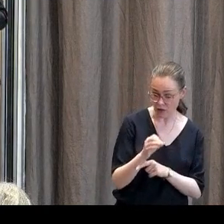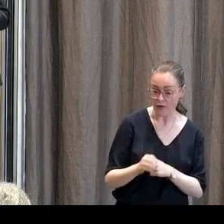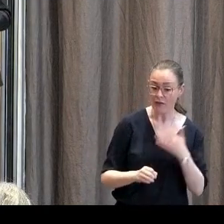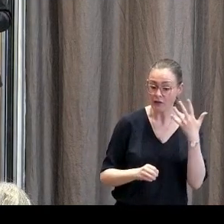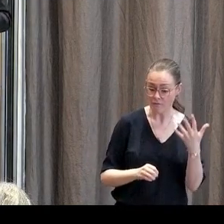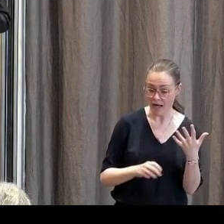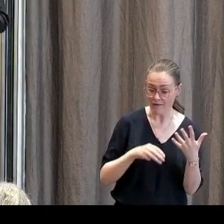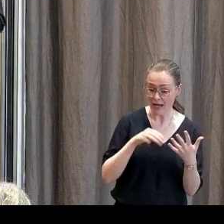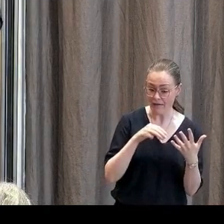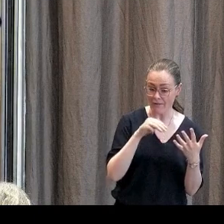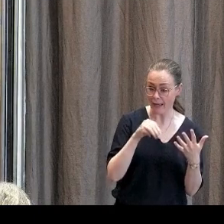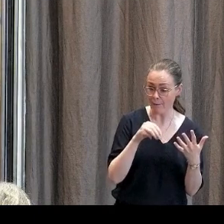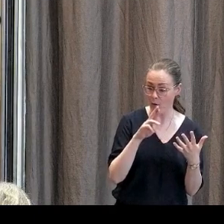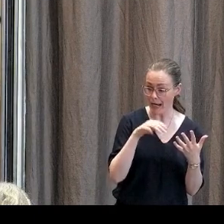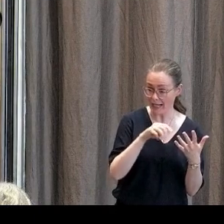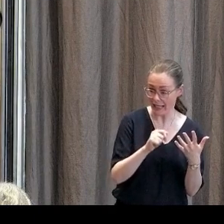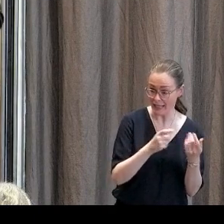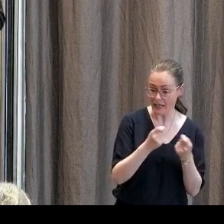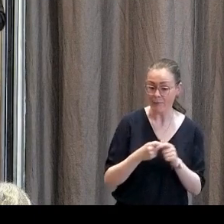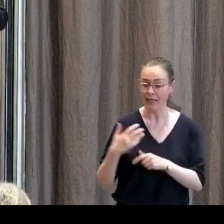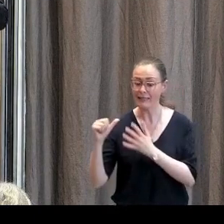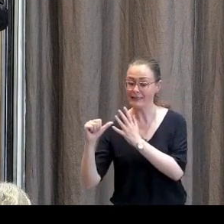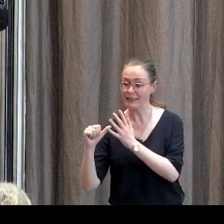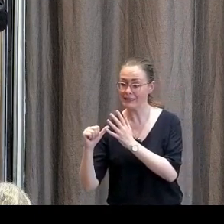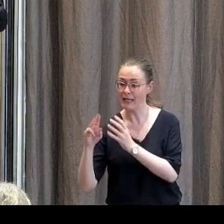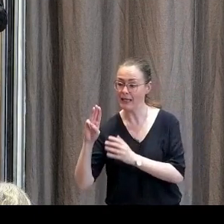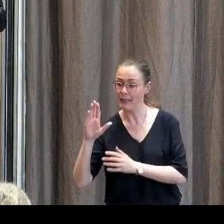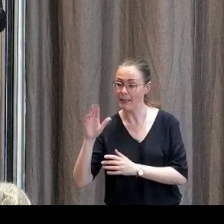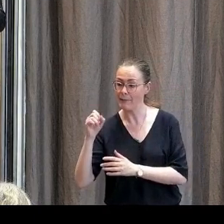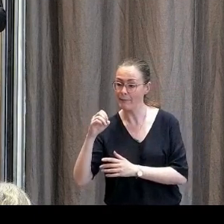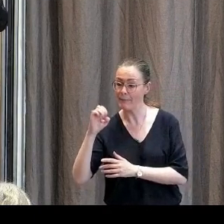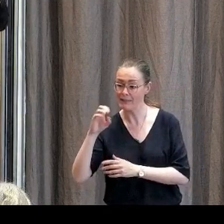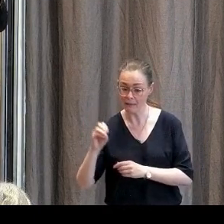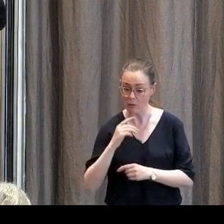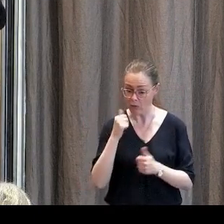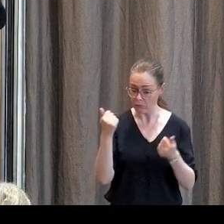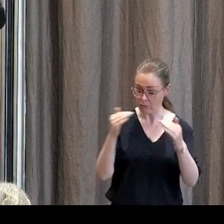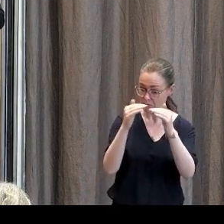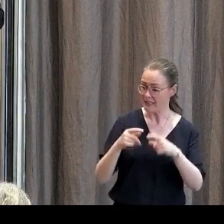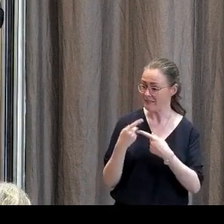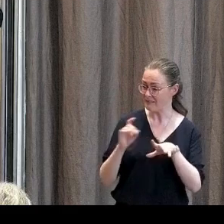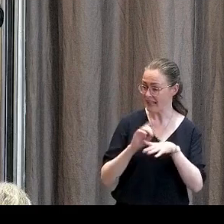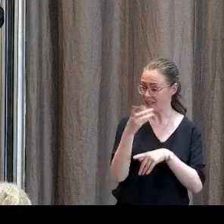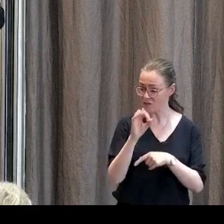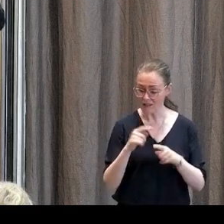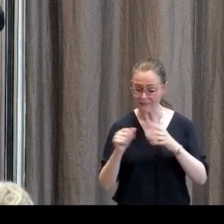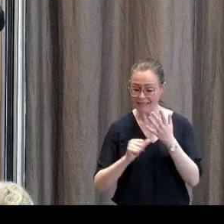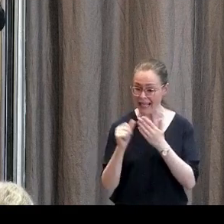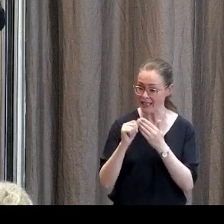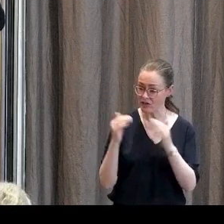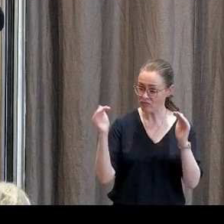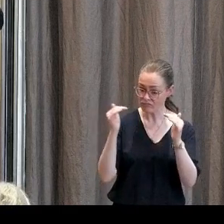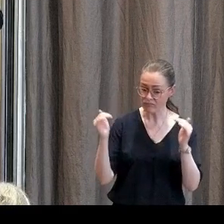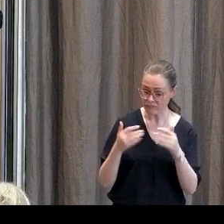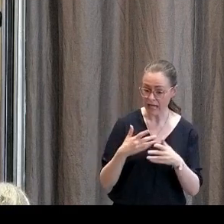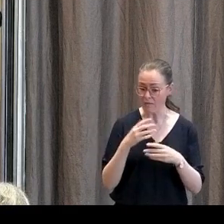that were given the microRNA therapy and 6 that were on placebo. The 2 groups are well matched in terms of different breeds of dogs, their age. There's a